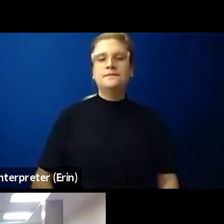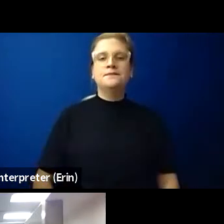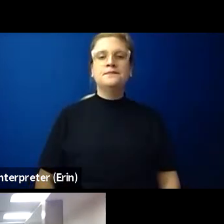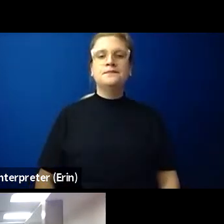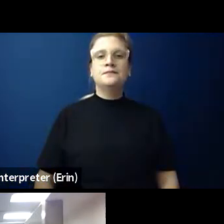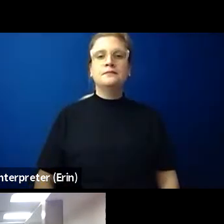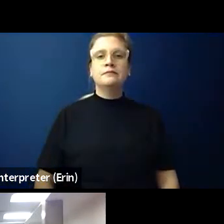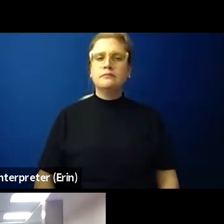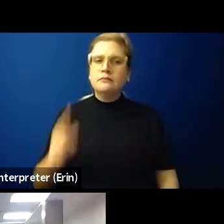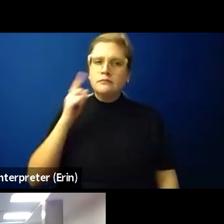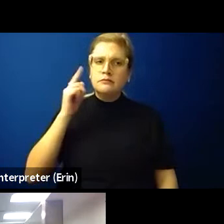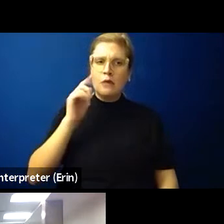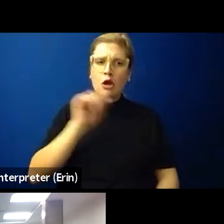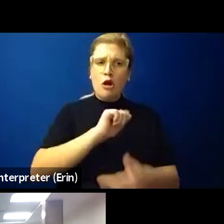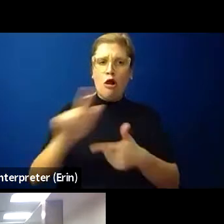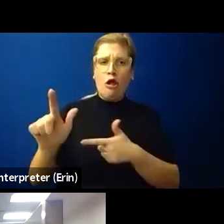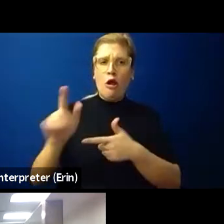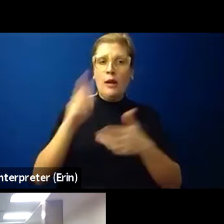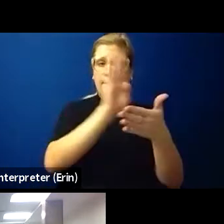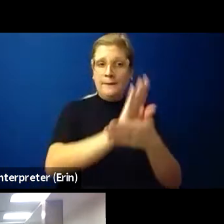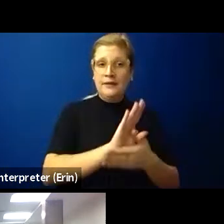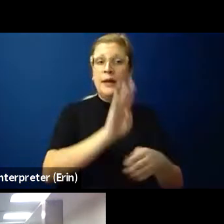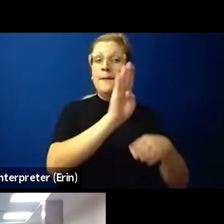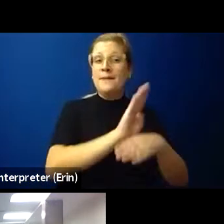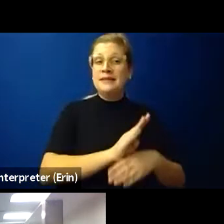taken care of all the business,